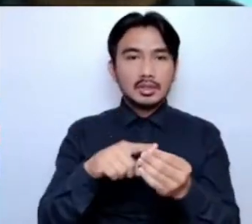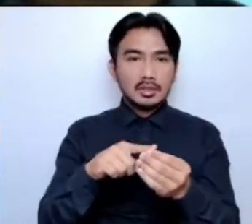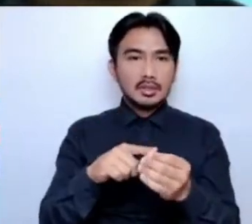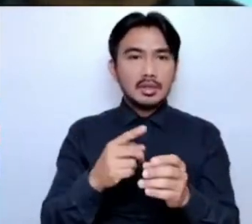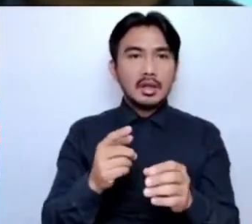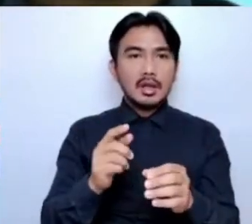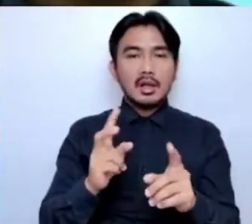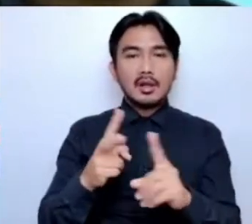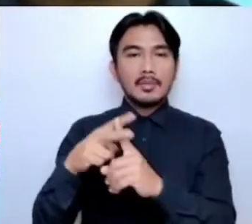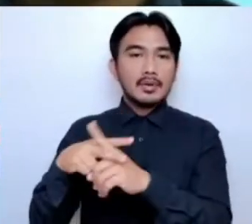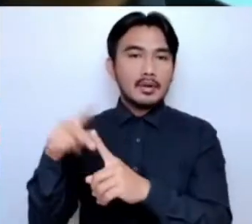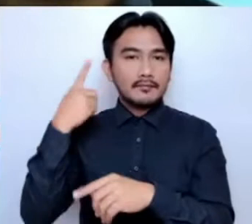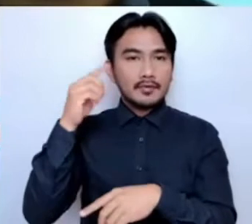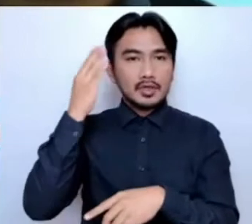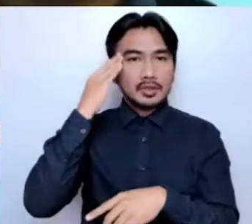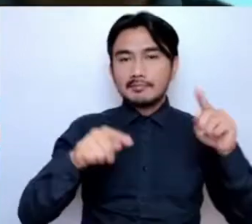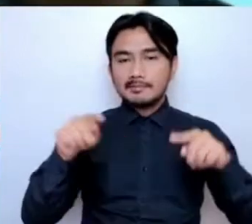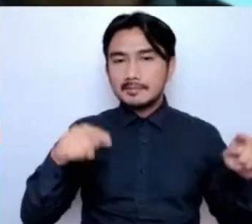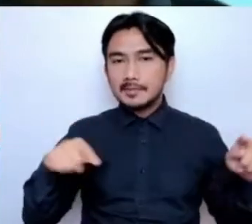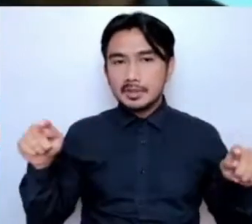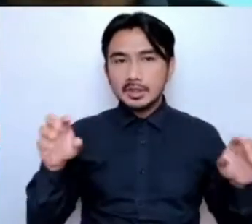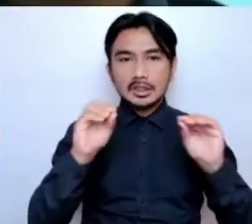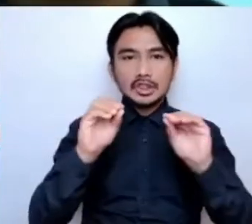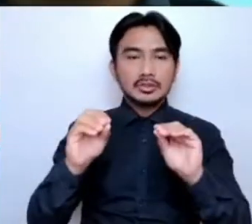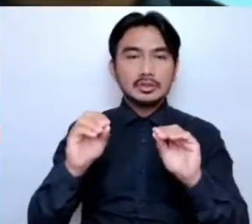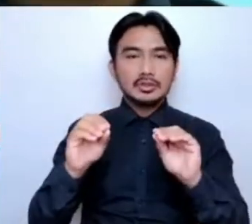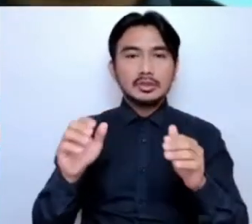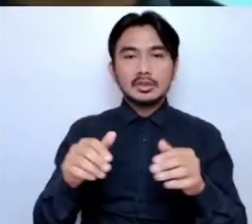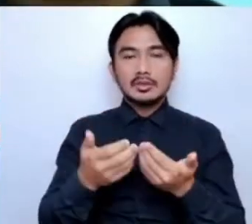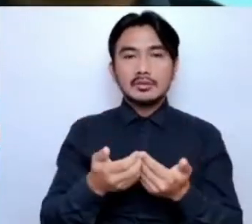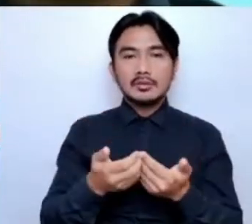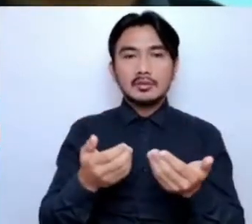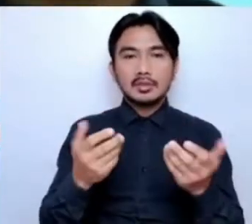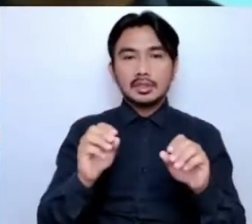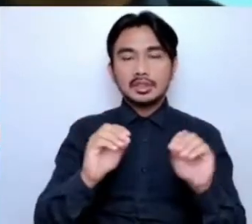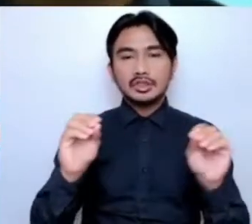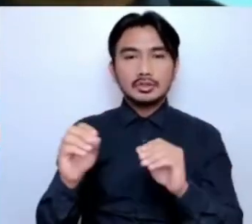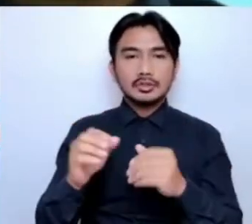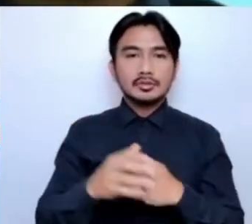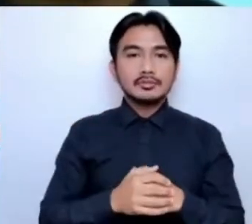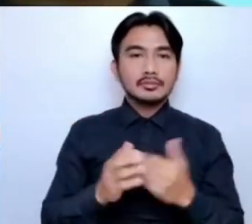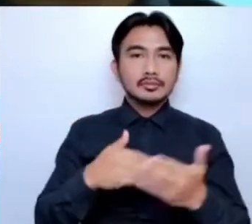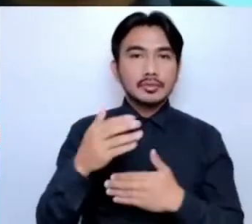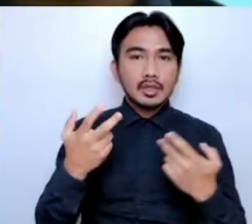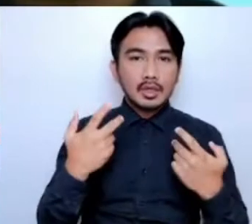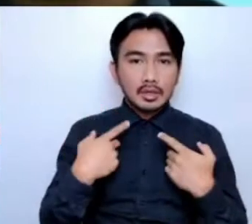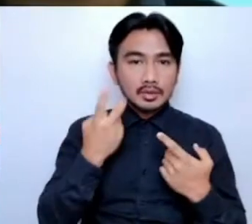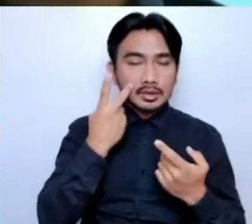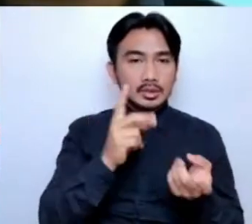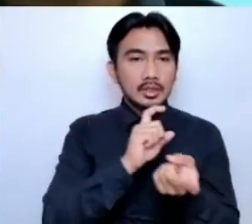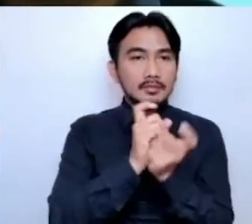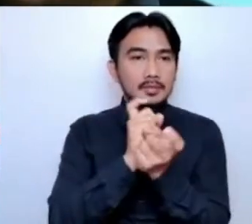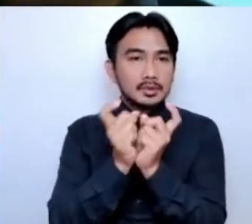across curriculum teaching areas. You will see here that there's an adjustment in the performance